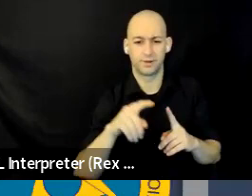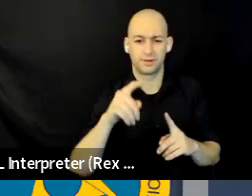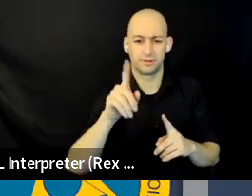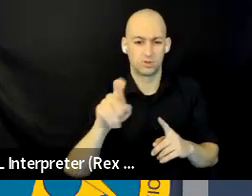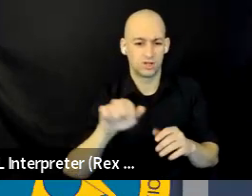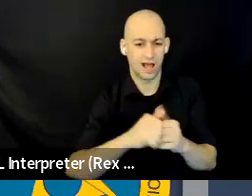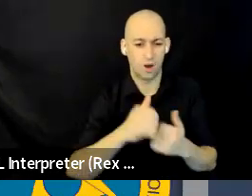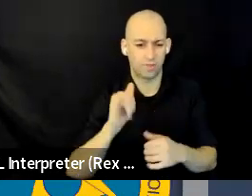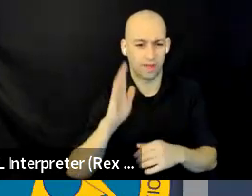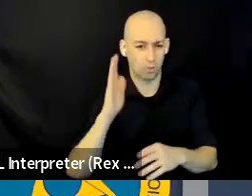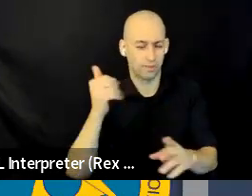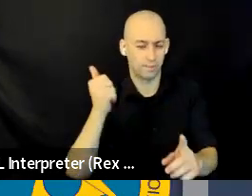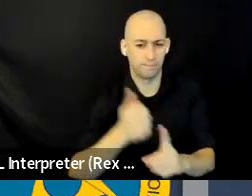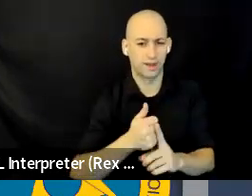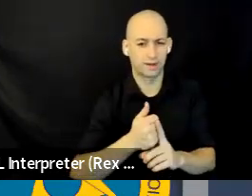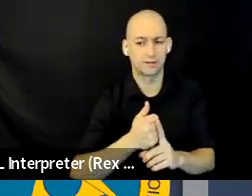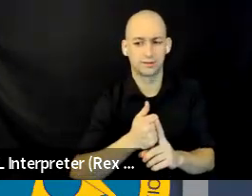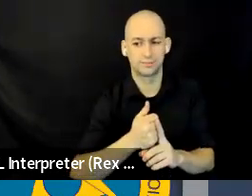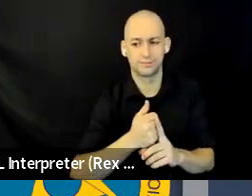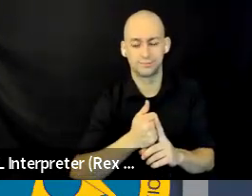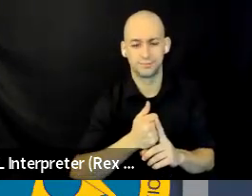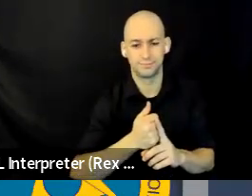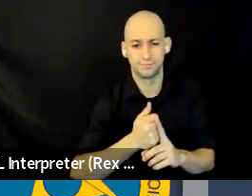this will actually impact